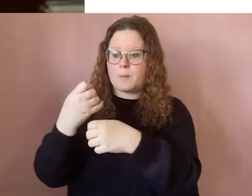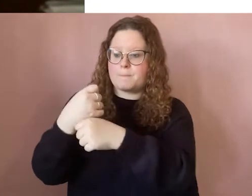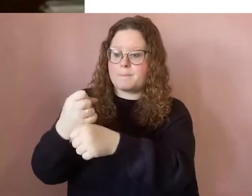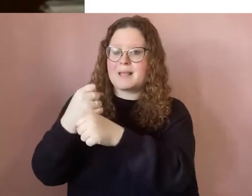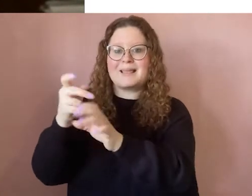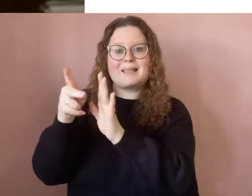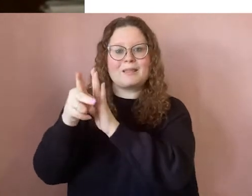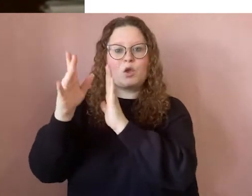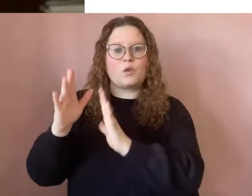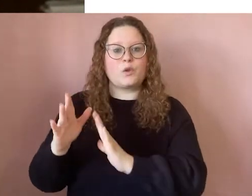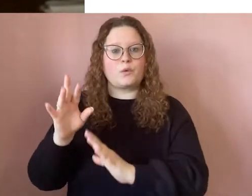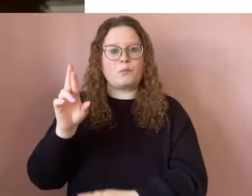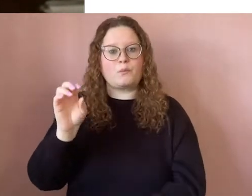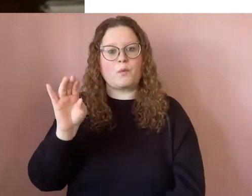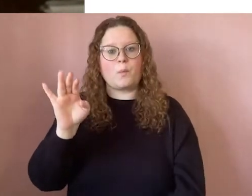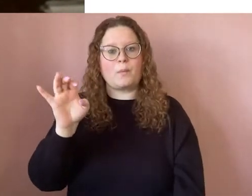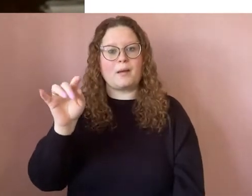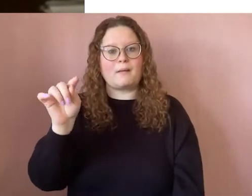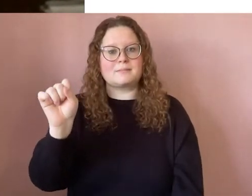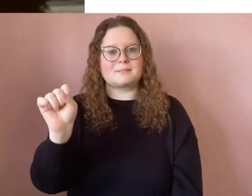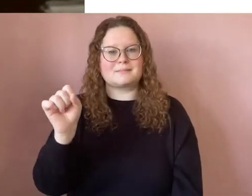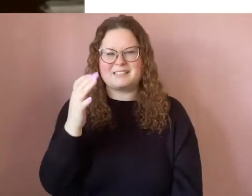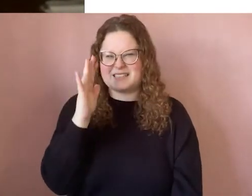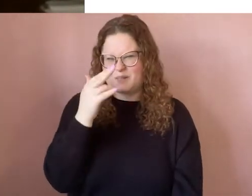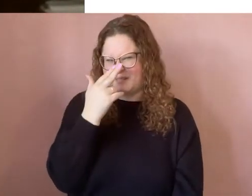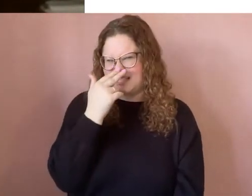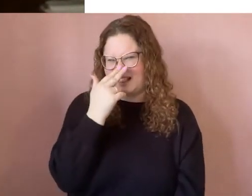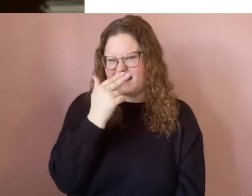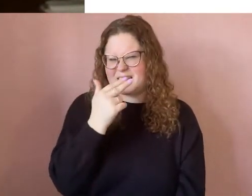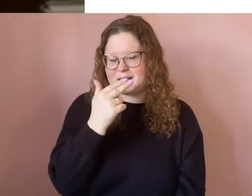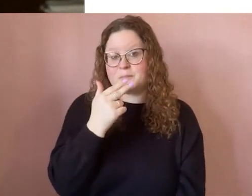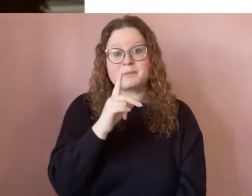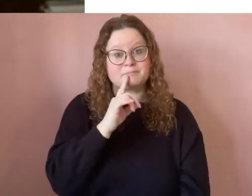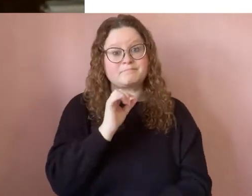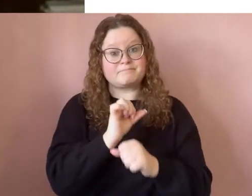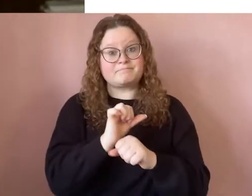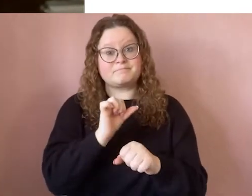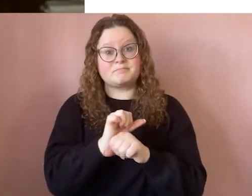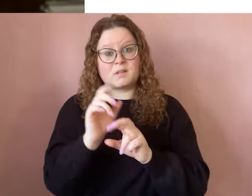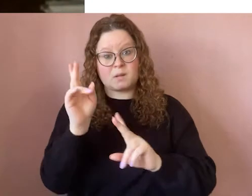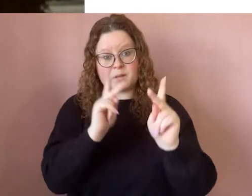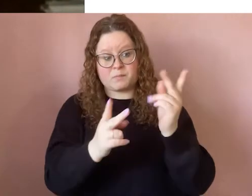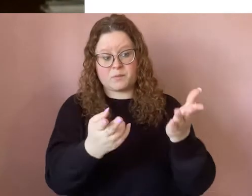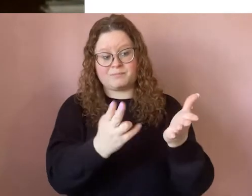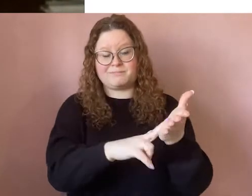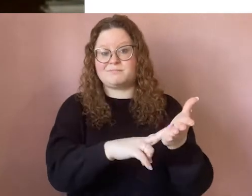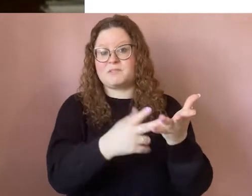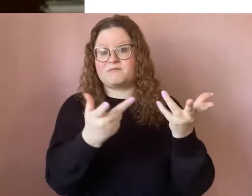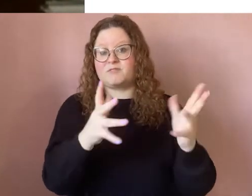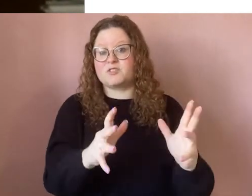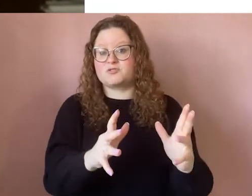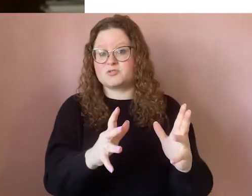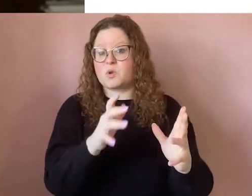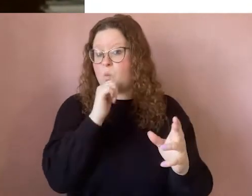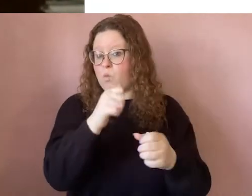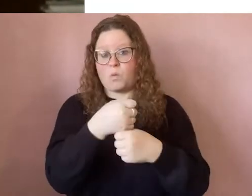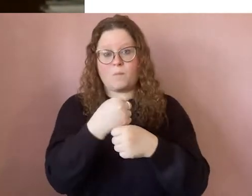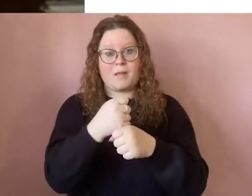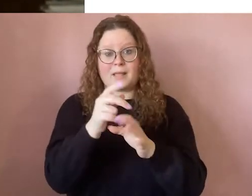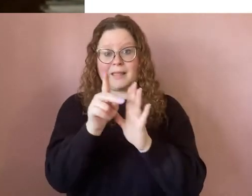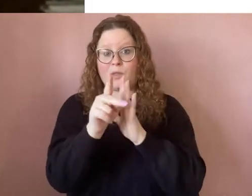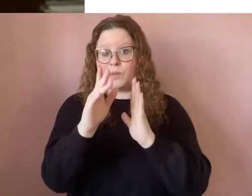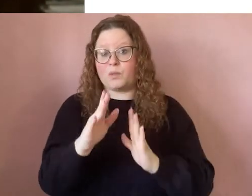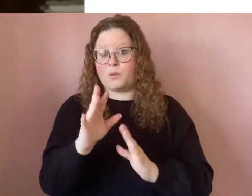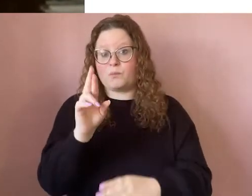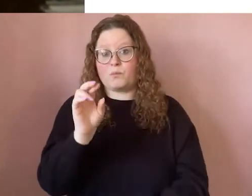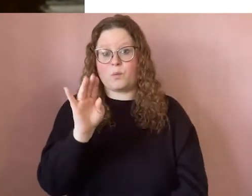Sounds kind of silly, doesn't it? Things of science fiction, but those are the experts and believers in the technology and potential value of it,